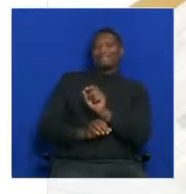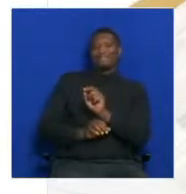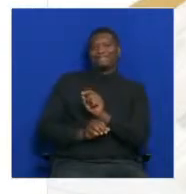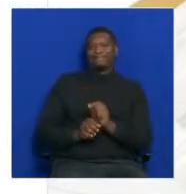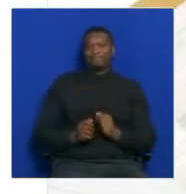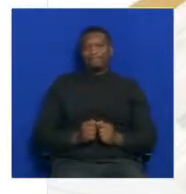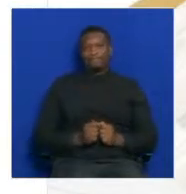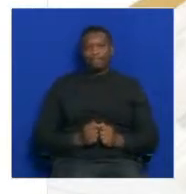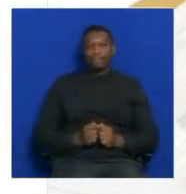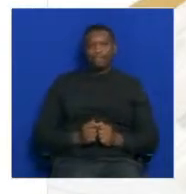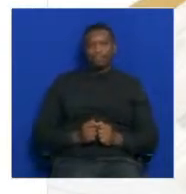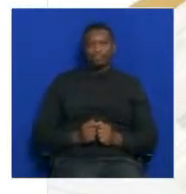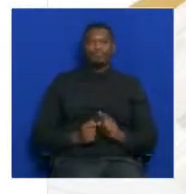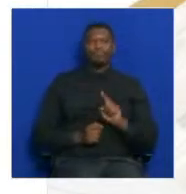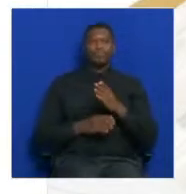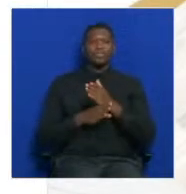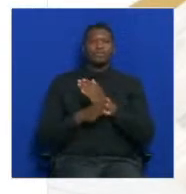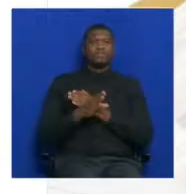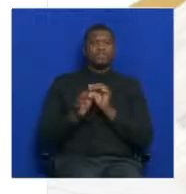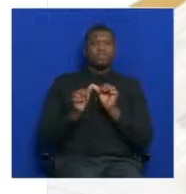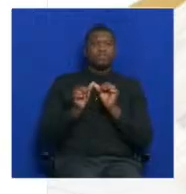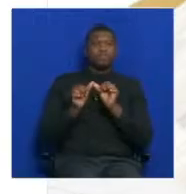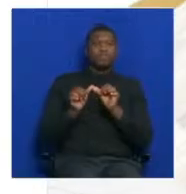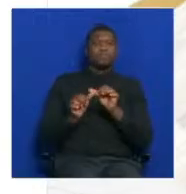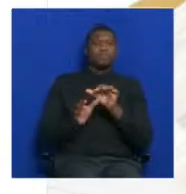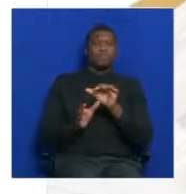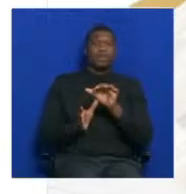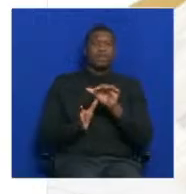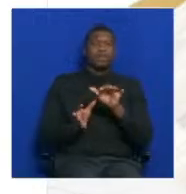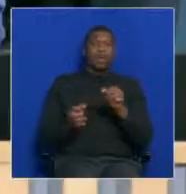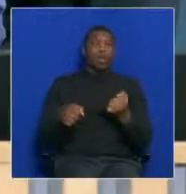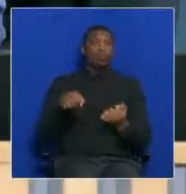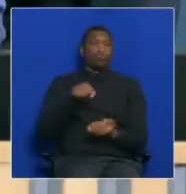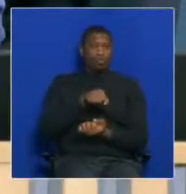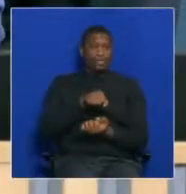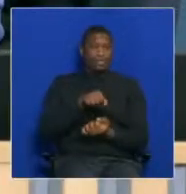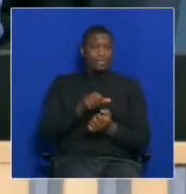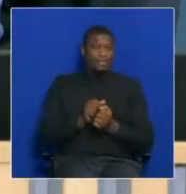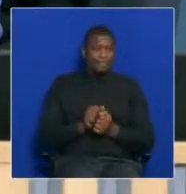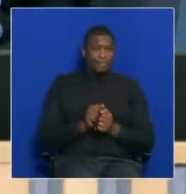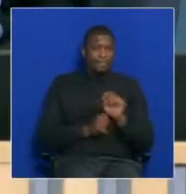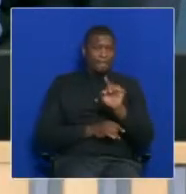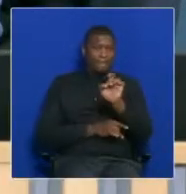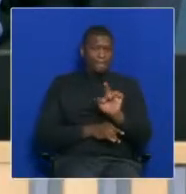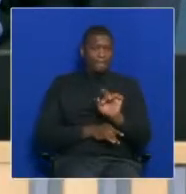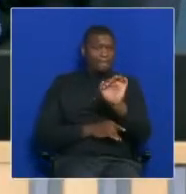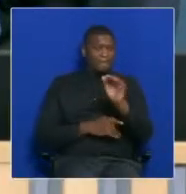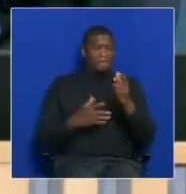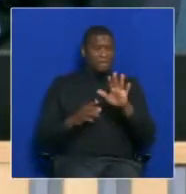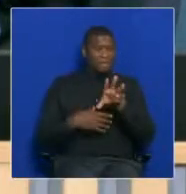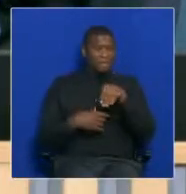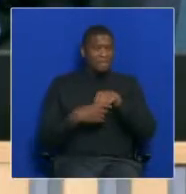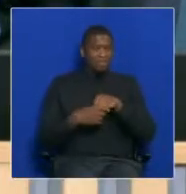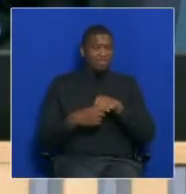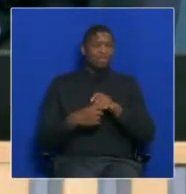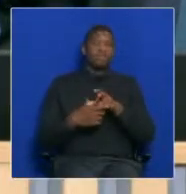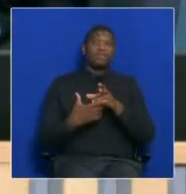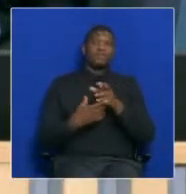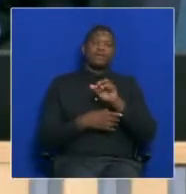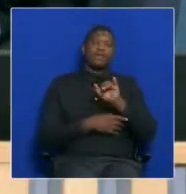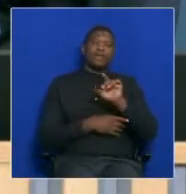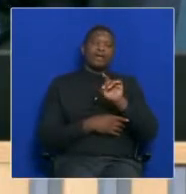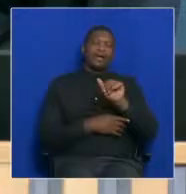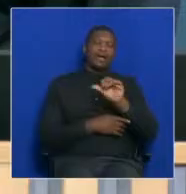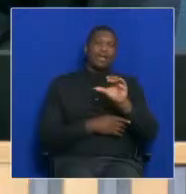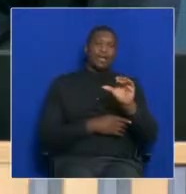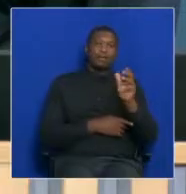Before you go to the conclusion, did you play any part in IDEC's presentation before the ad